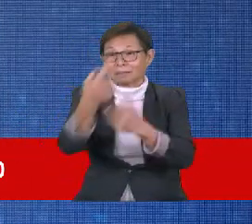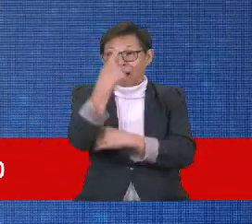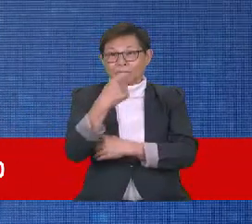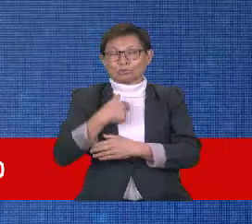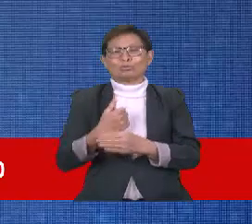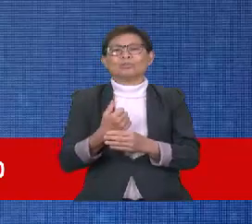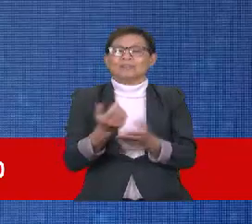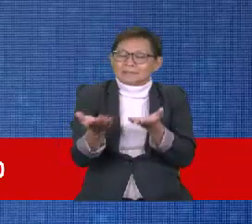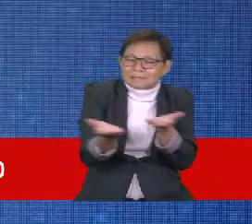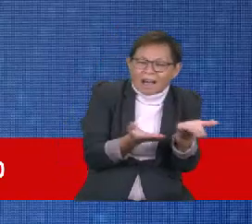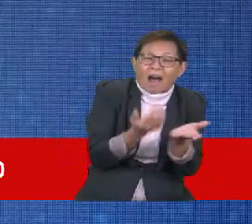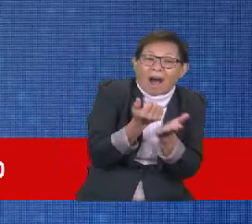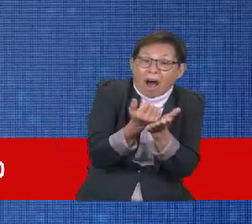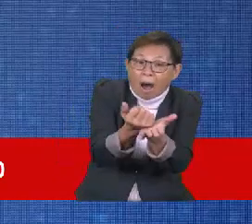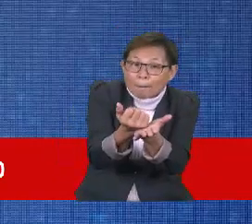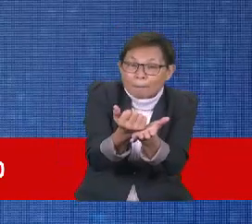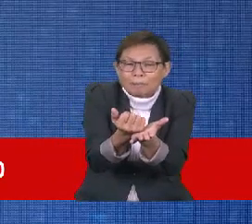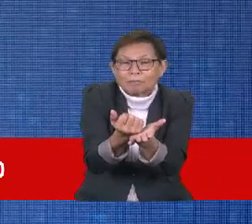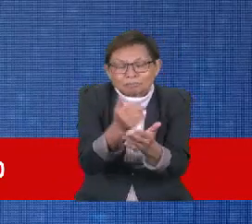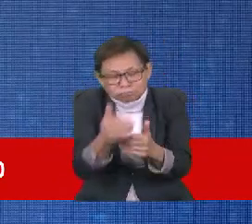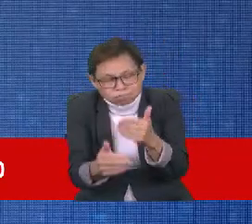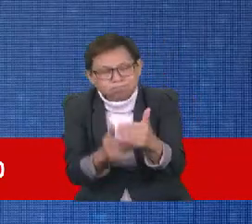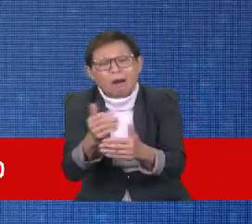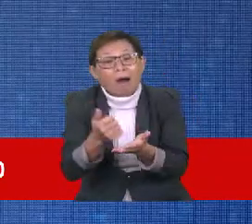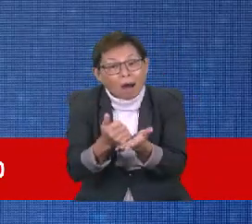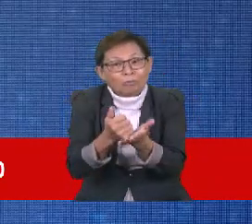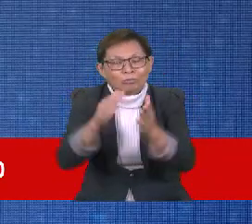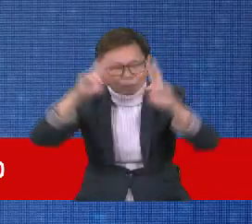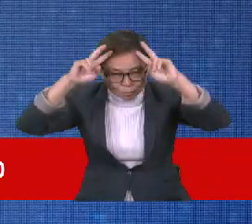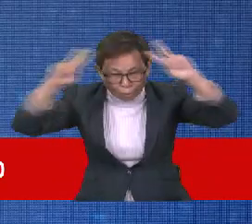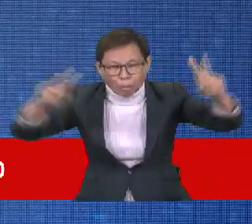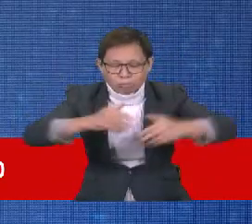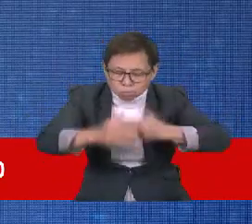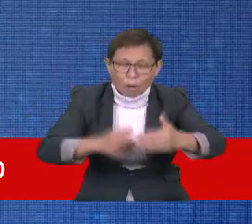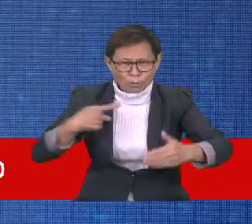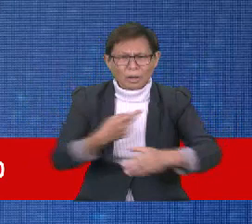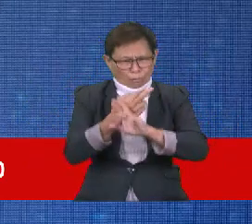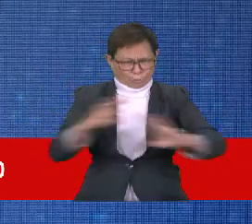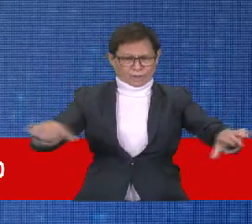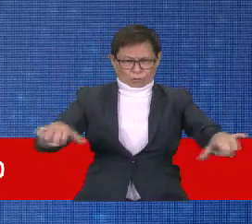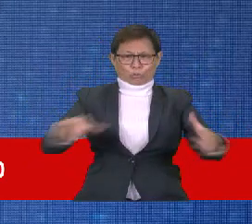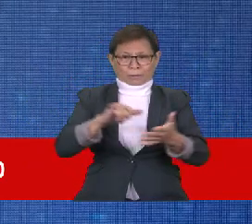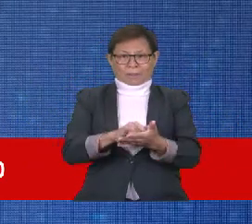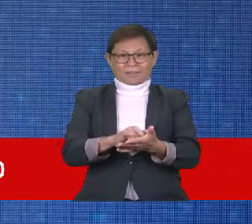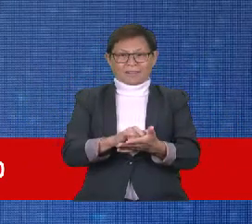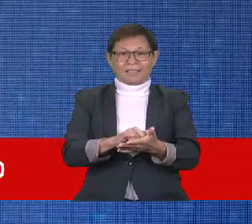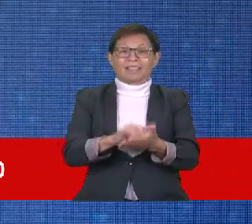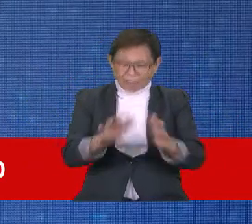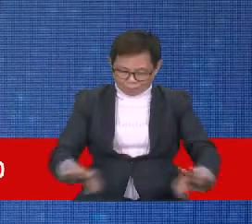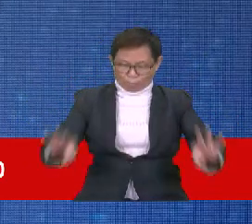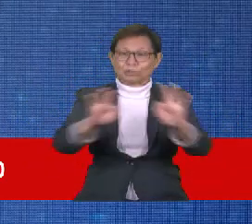process. And we are prepared to do that in a more meaningful